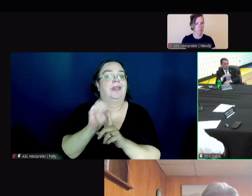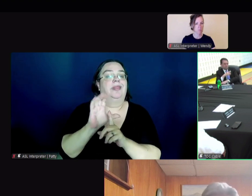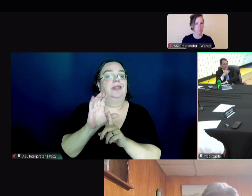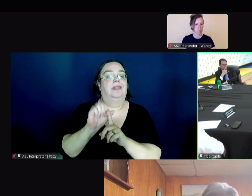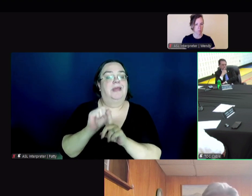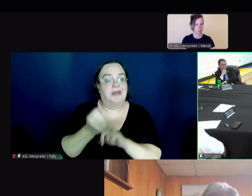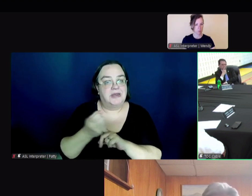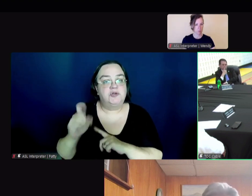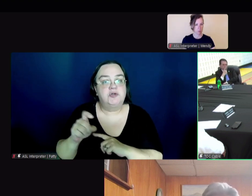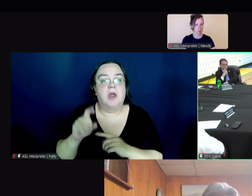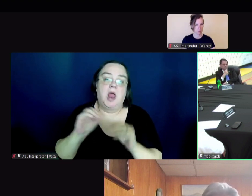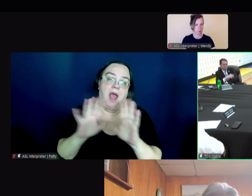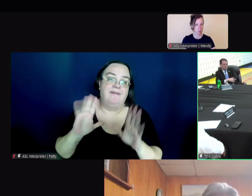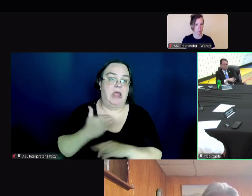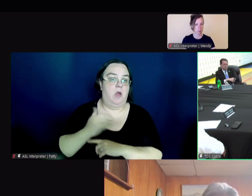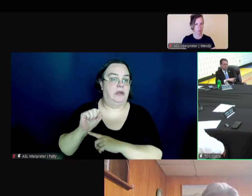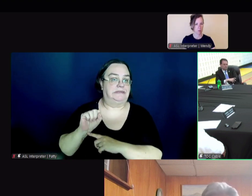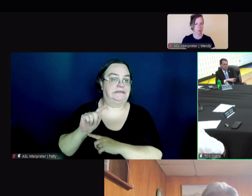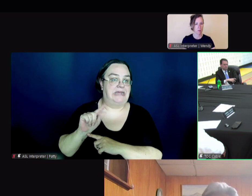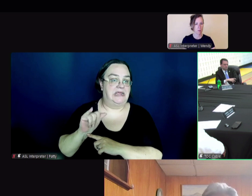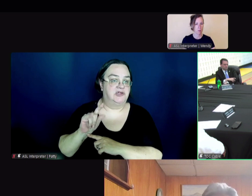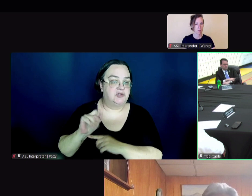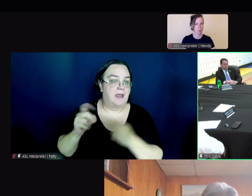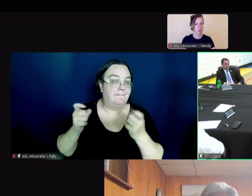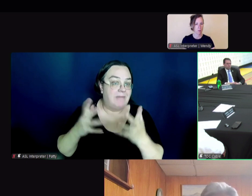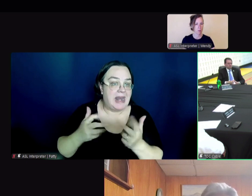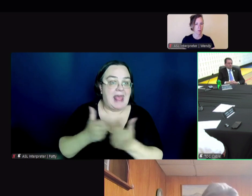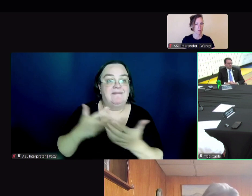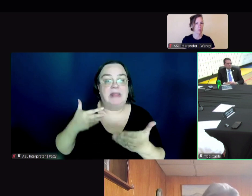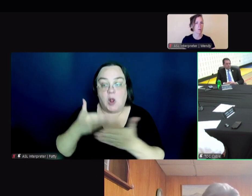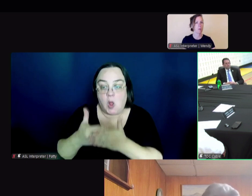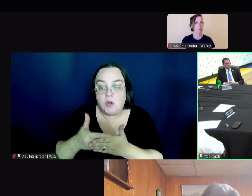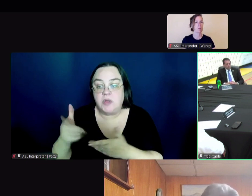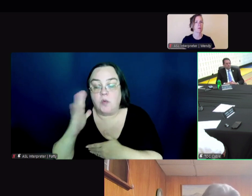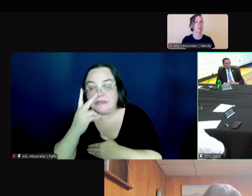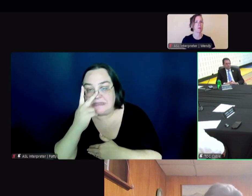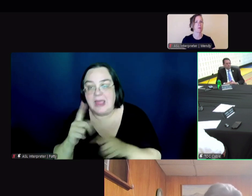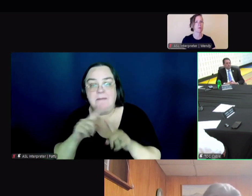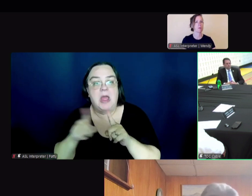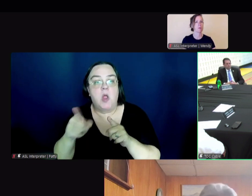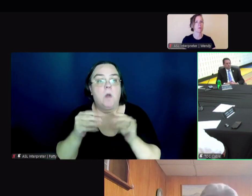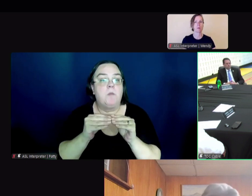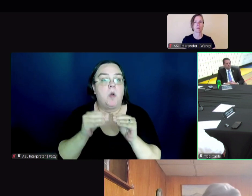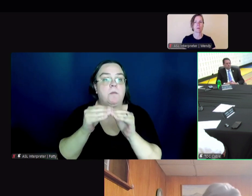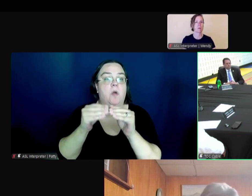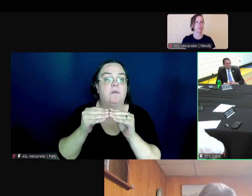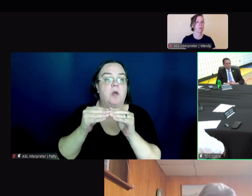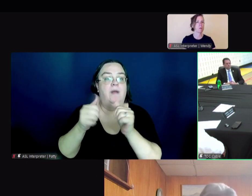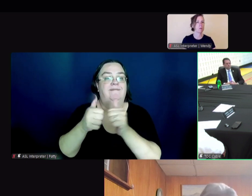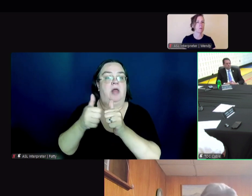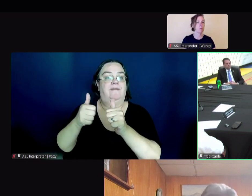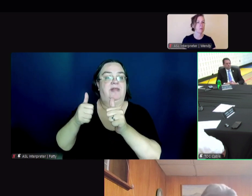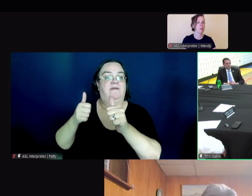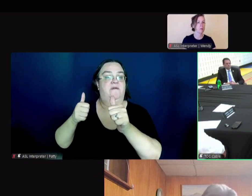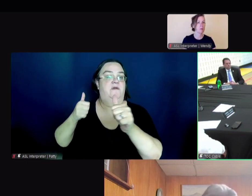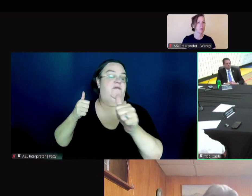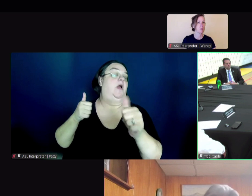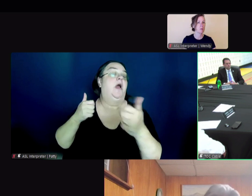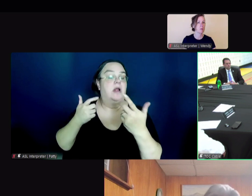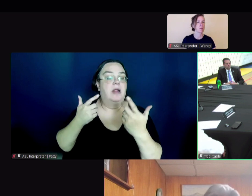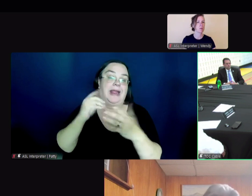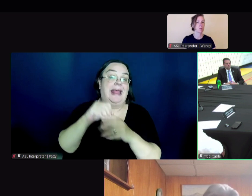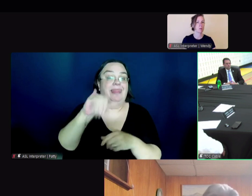our station managers, everything close to the station they see, but as you get farther away from the station, and in that case, we